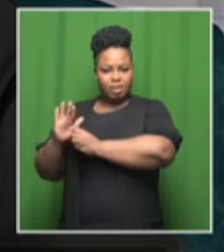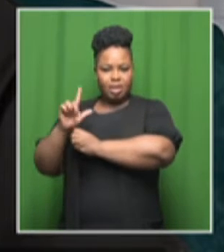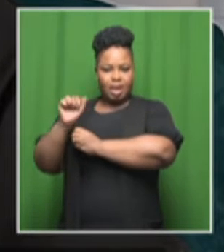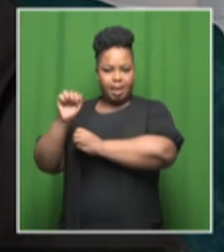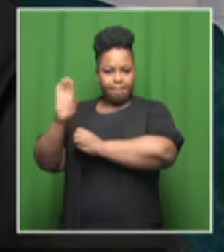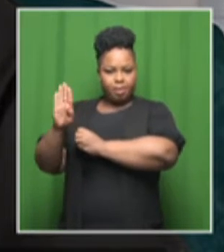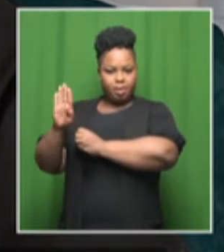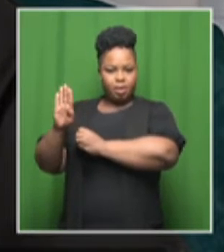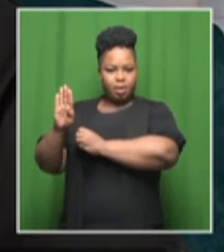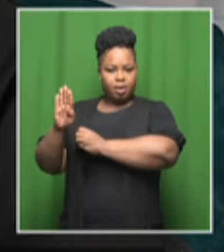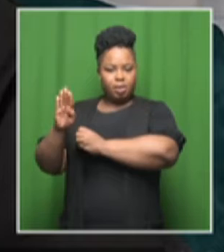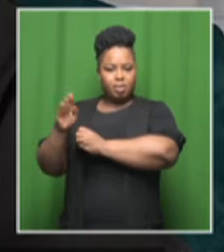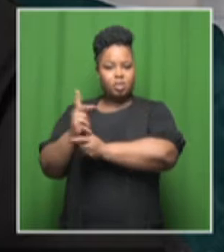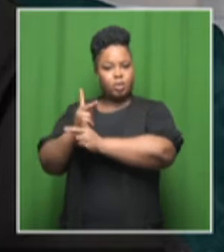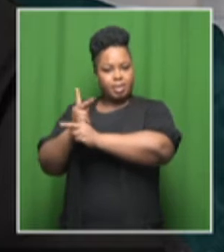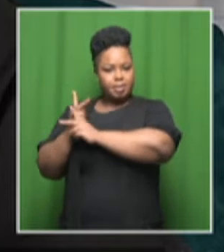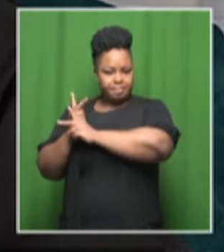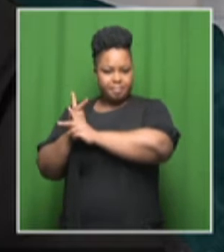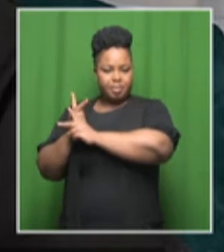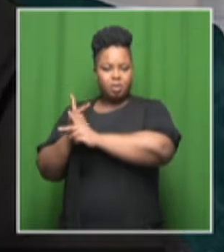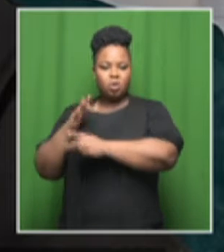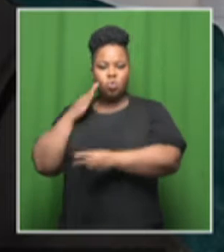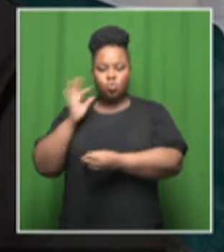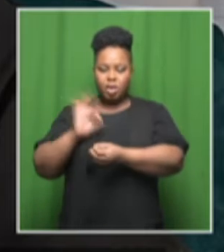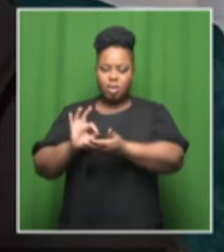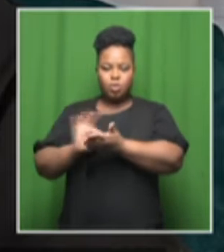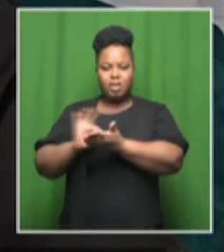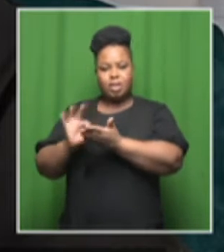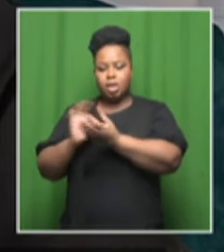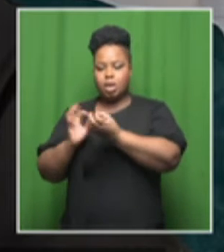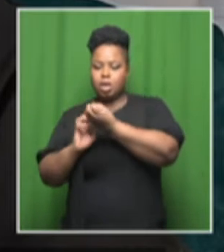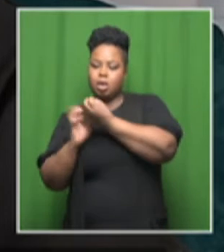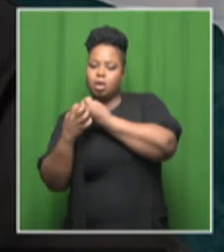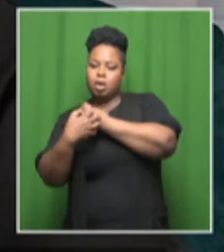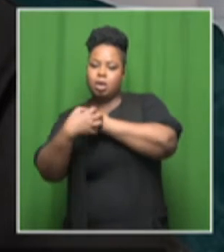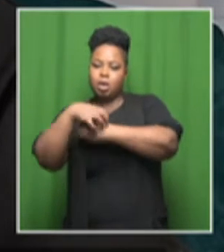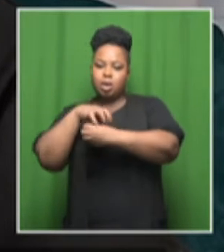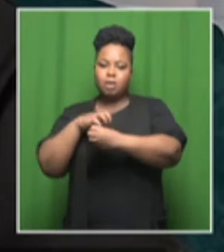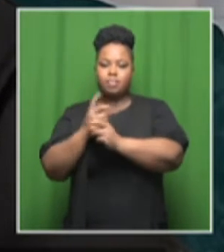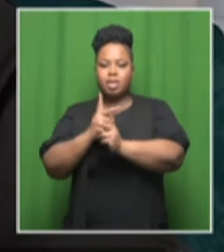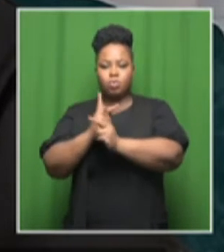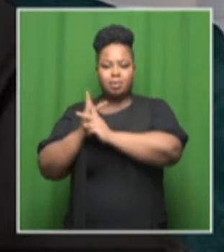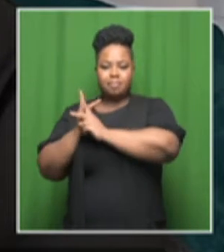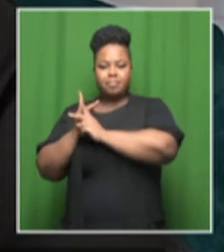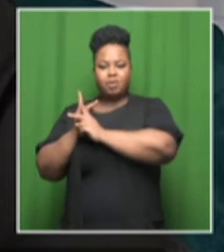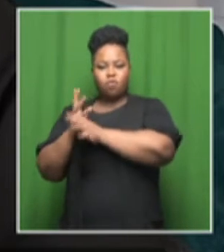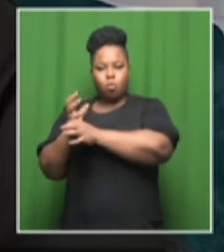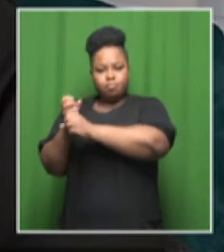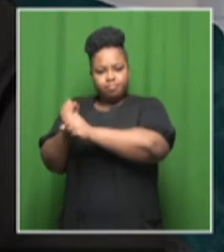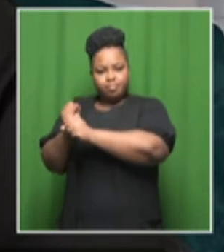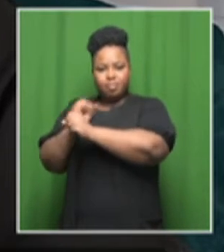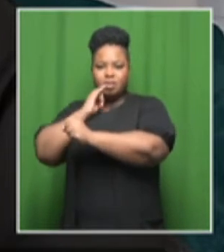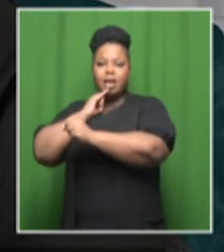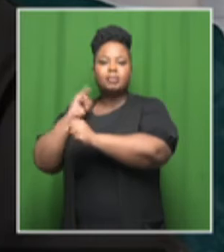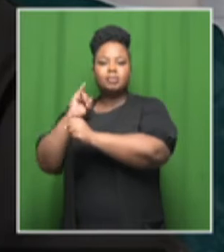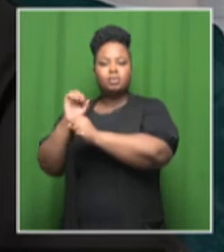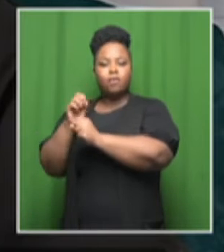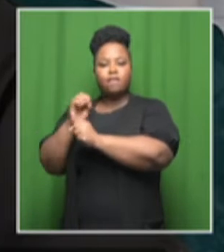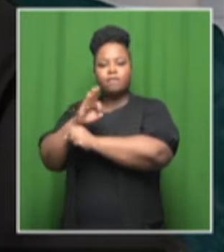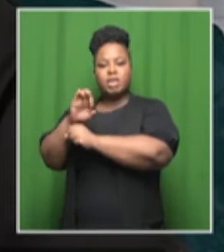laboratory. Mm. After cleaning all the surrounding cells. Okay. And we freeze only metaphase 2